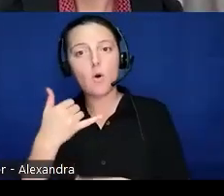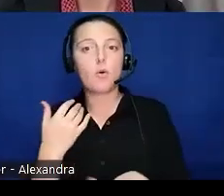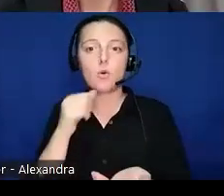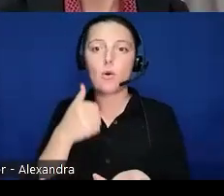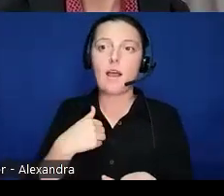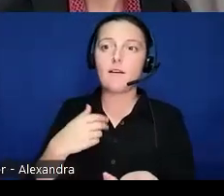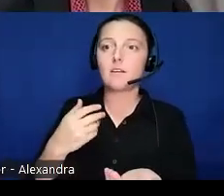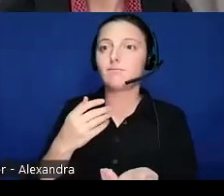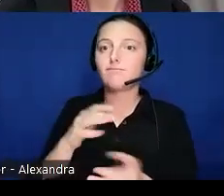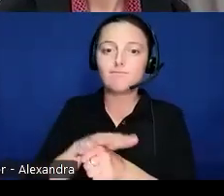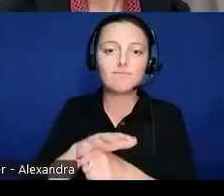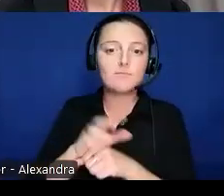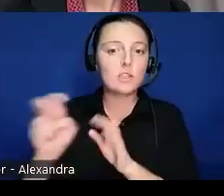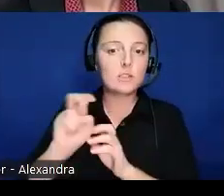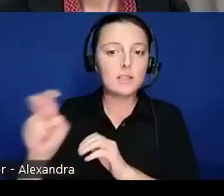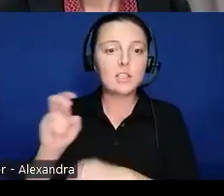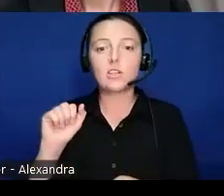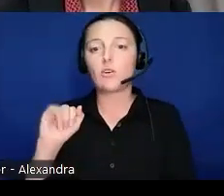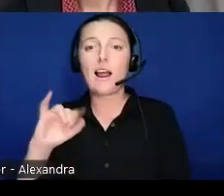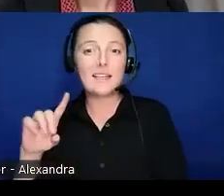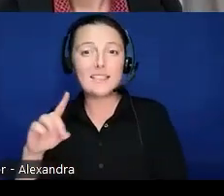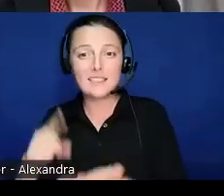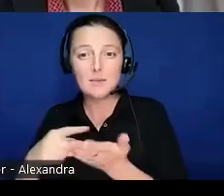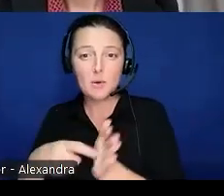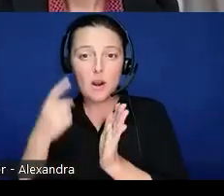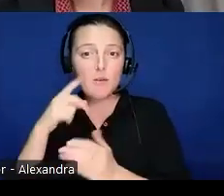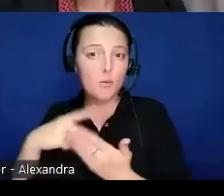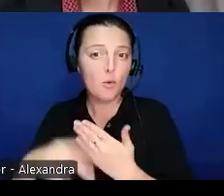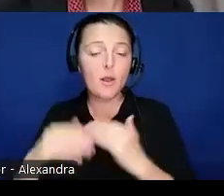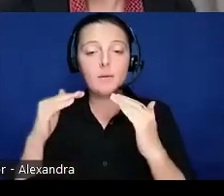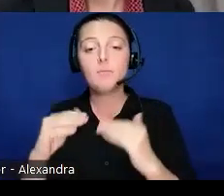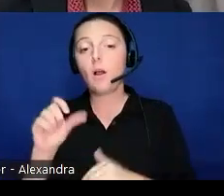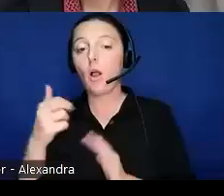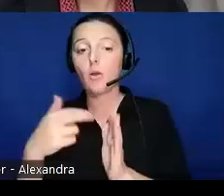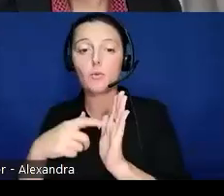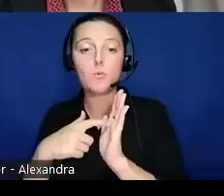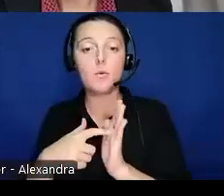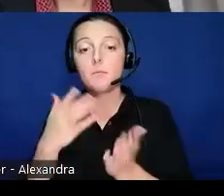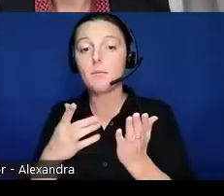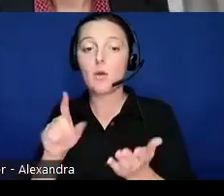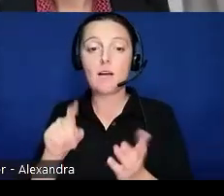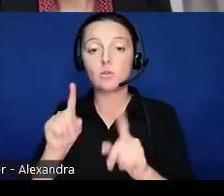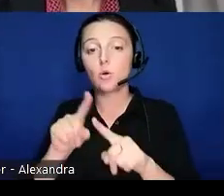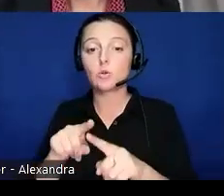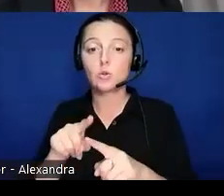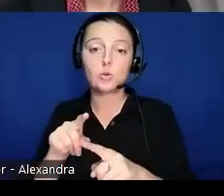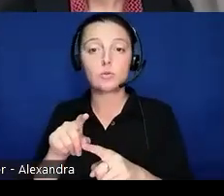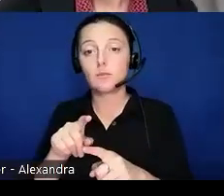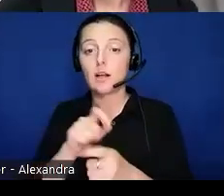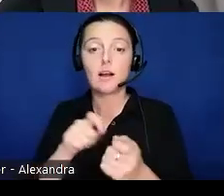for certain clinics and programs. Other requirements, like you must go to a certain number of appointments before you can see a